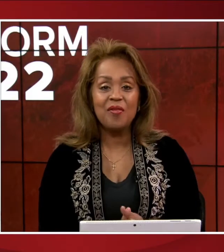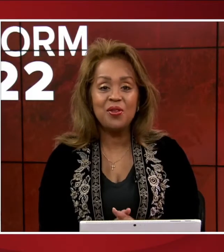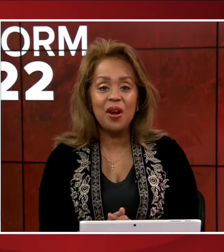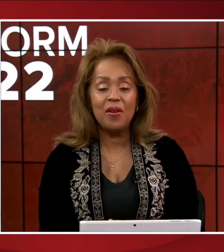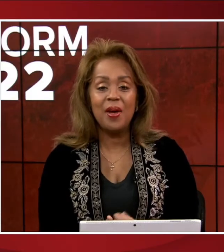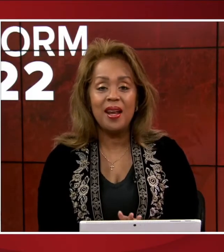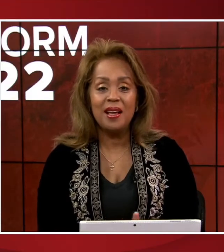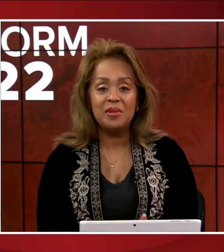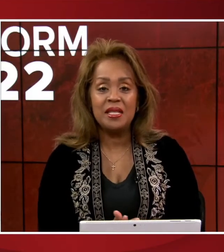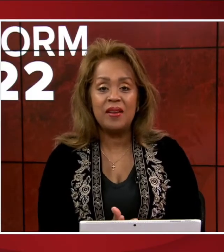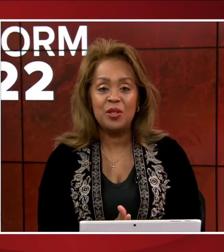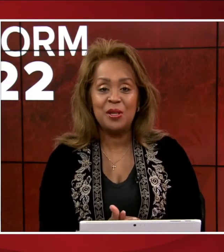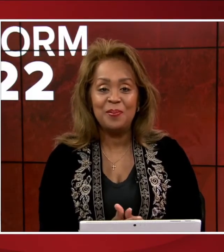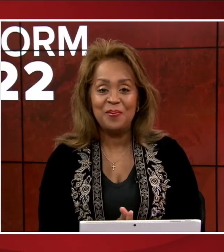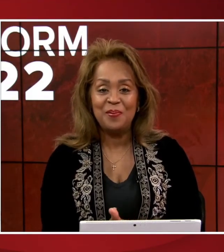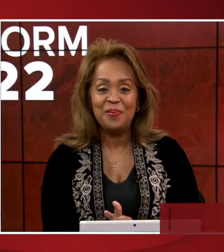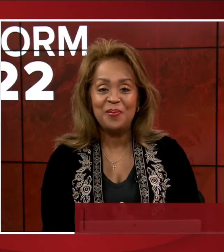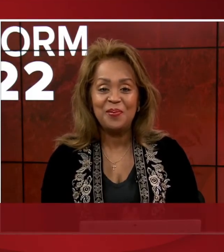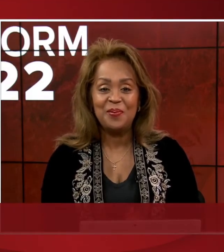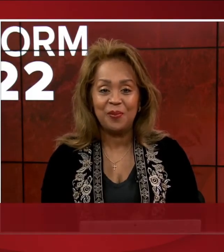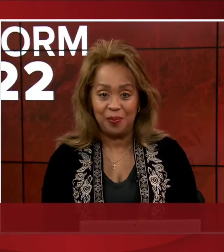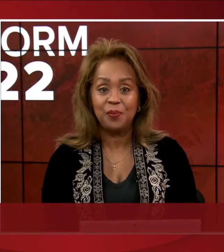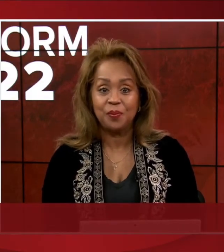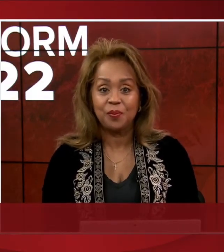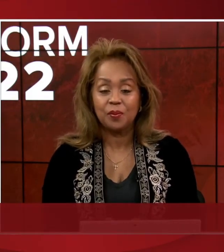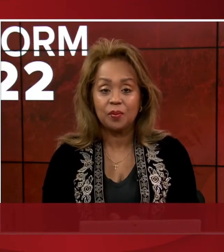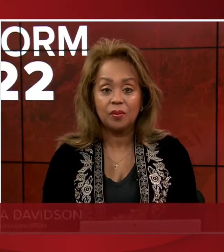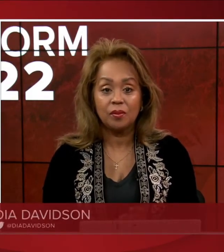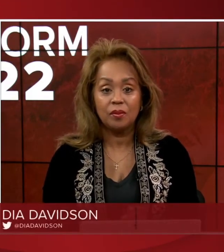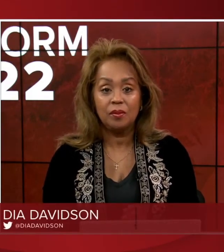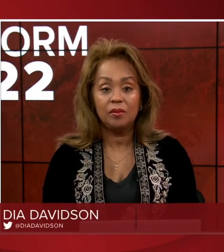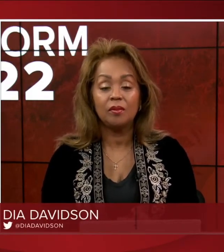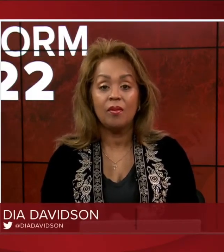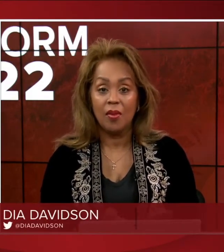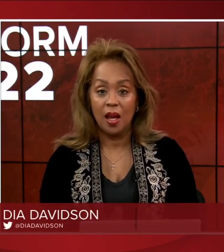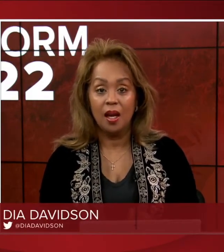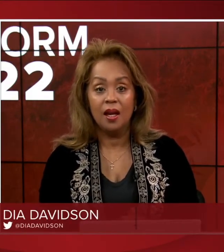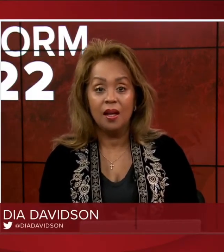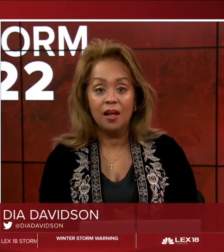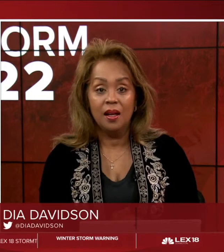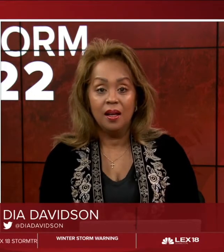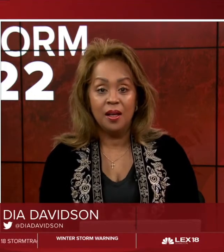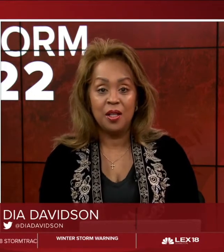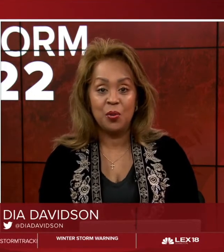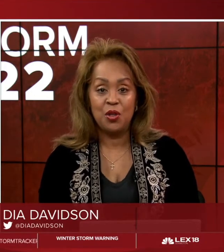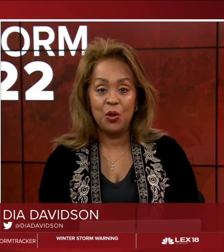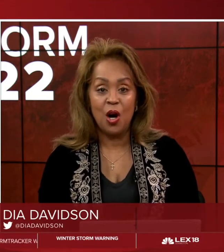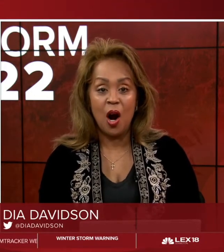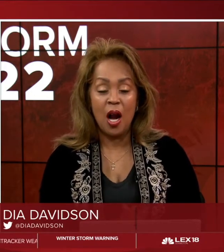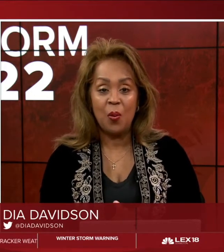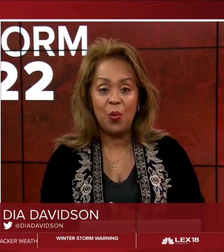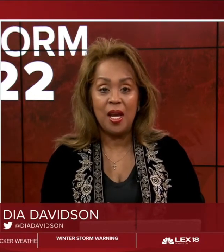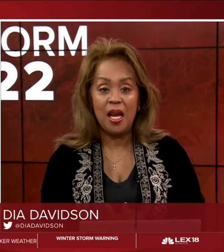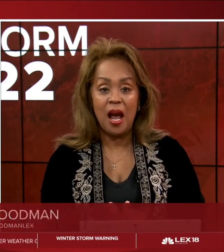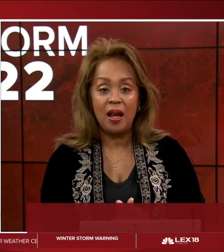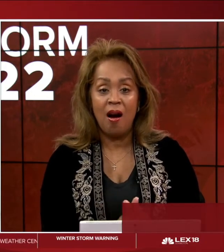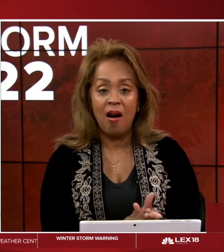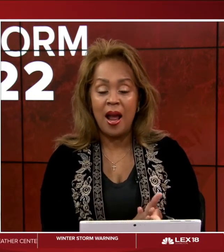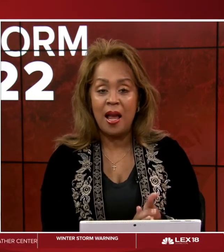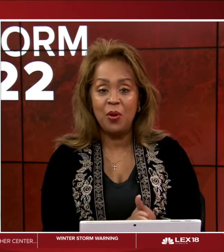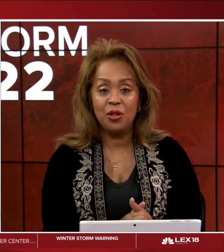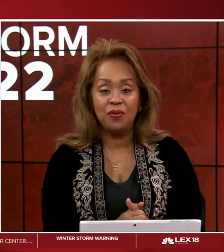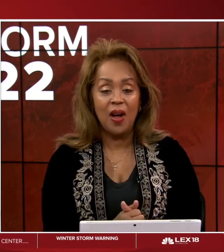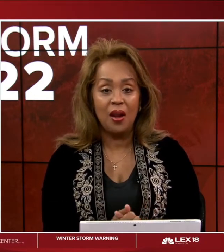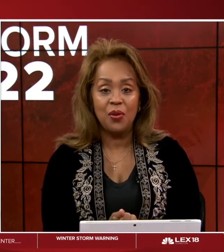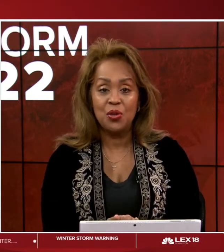Hey, good afternoon, everybody. I'm Dia Davidson. And I'm Chris Goodman, and we are tracking the incoming ice storm. Yes, we sure are, and we